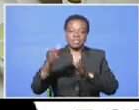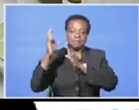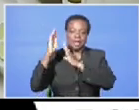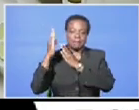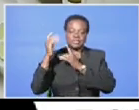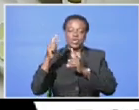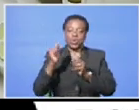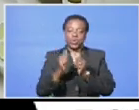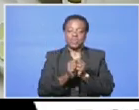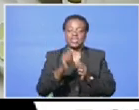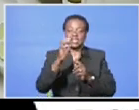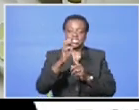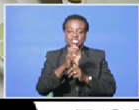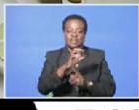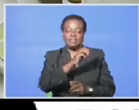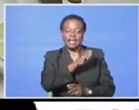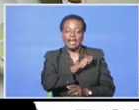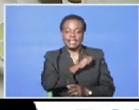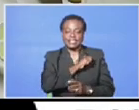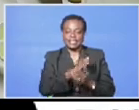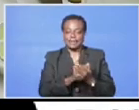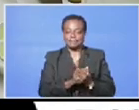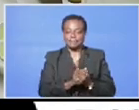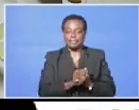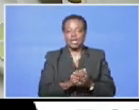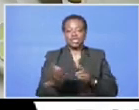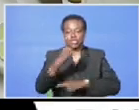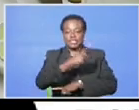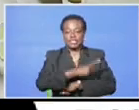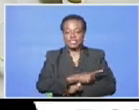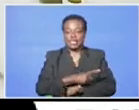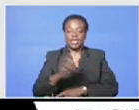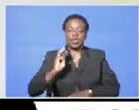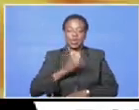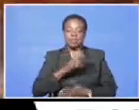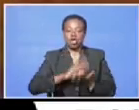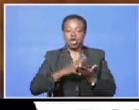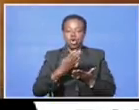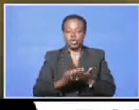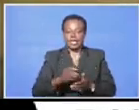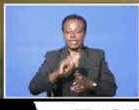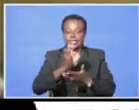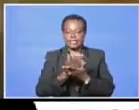in Training, Chelsea Darling. And today, we're going to be cooking some fish.